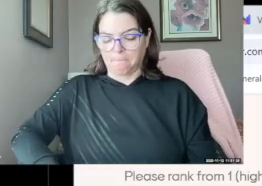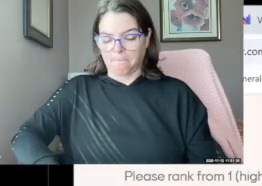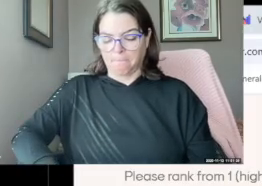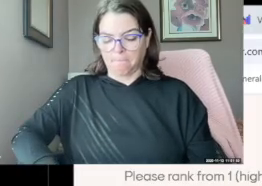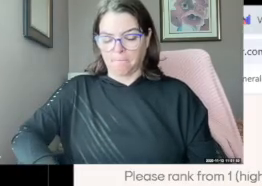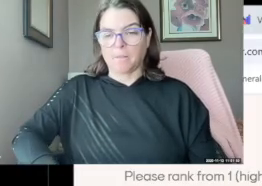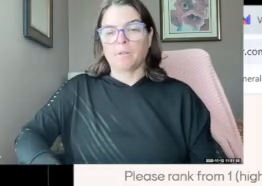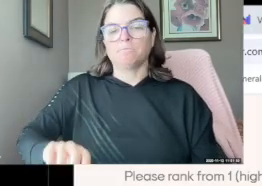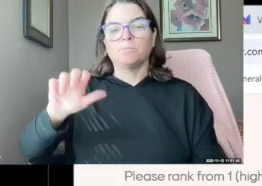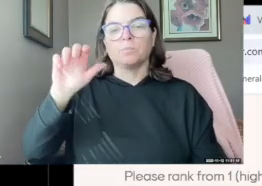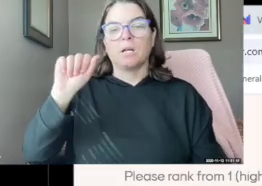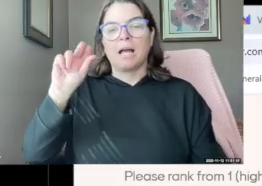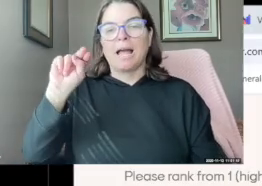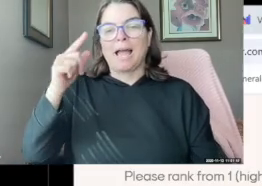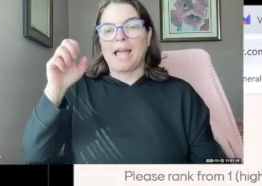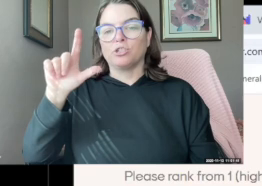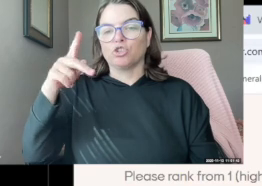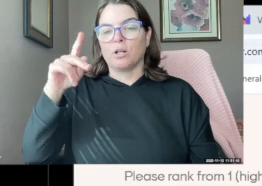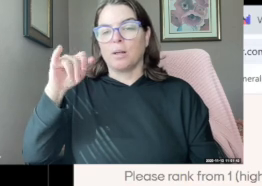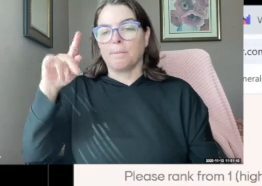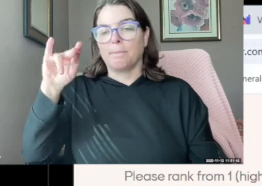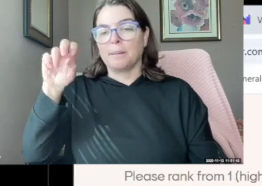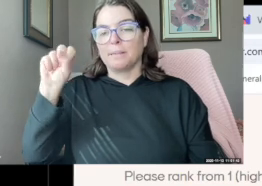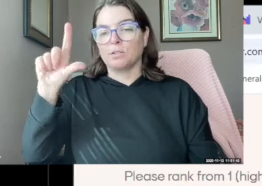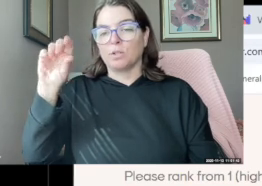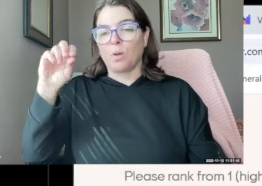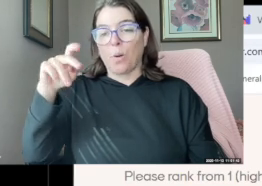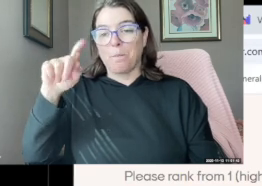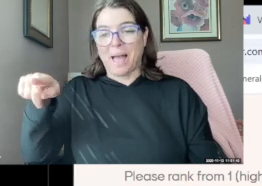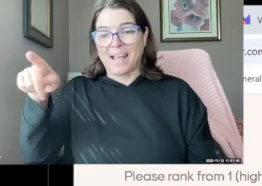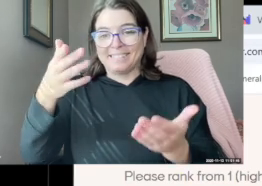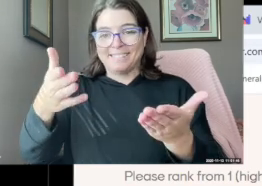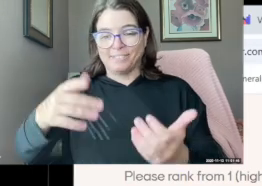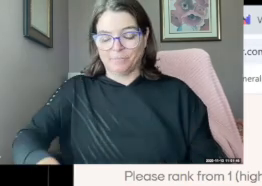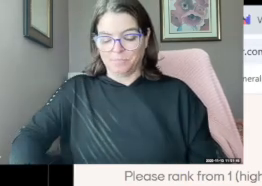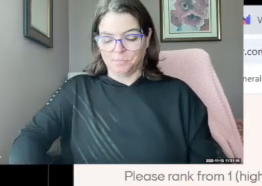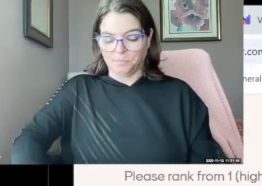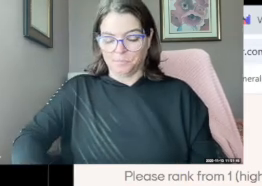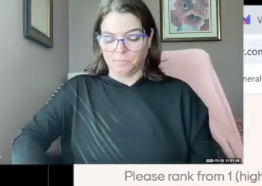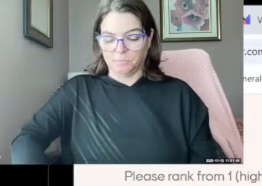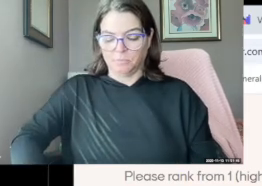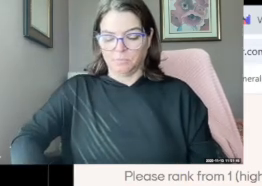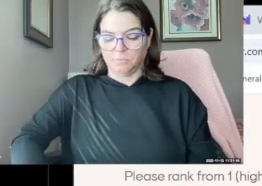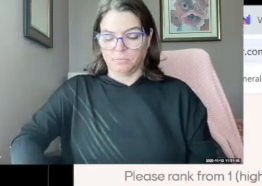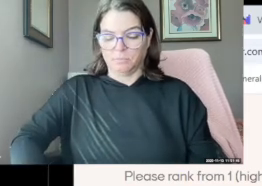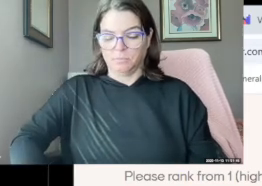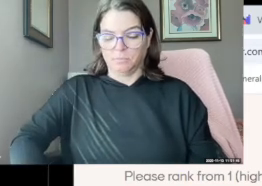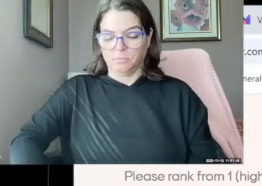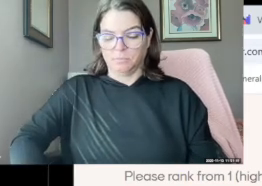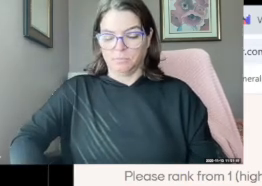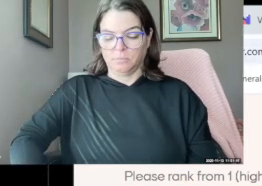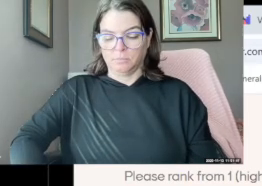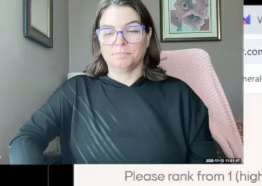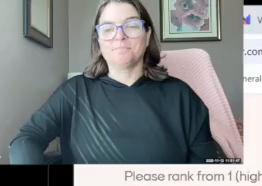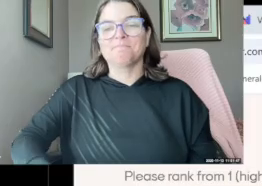Thank you, Rachel. Okay, we're going to go next to Angel Pippins Lopez. So please